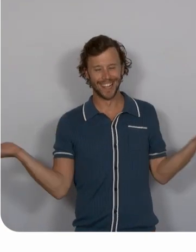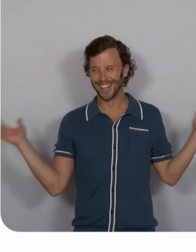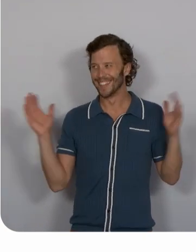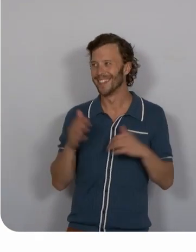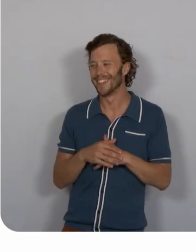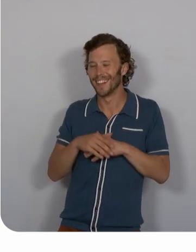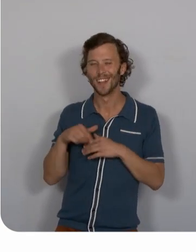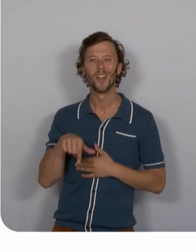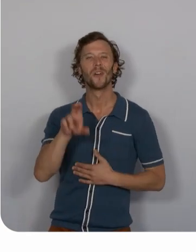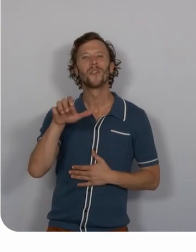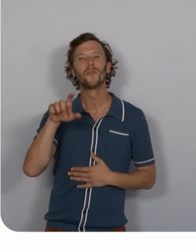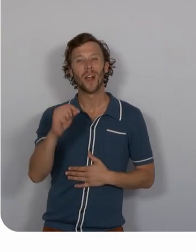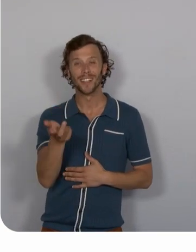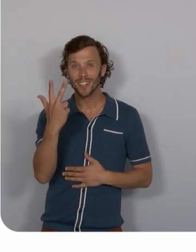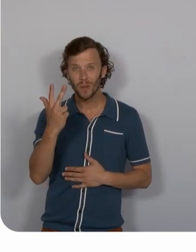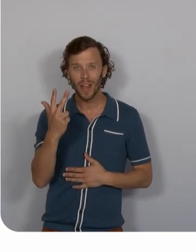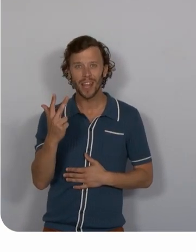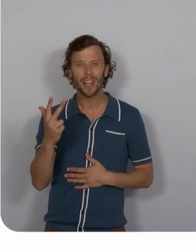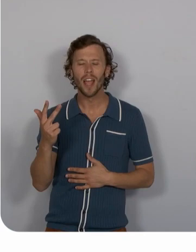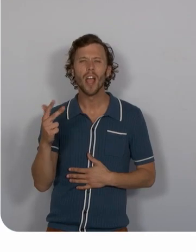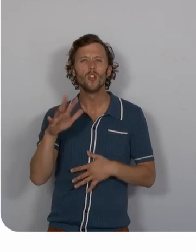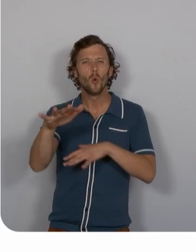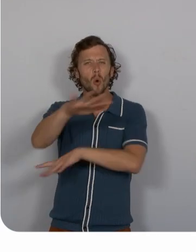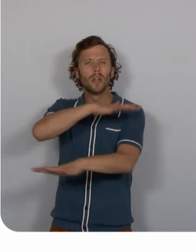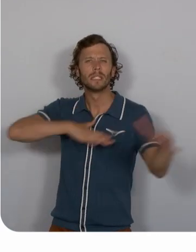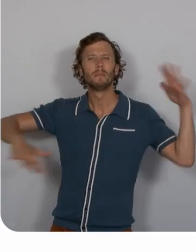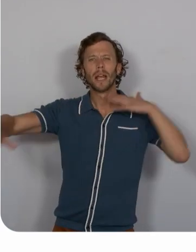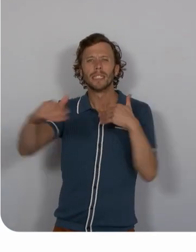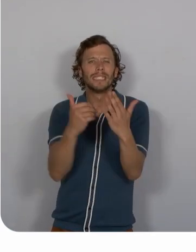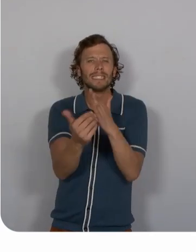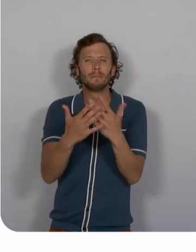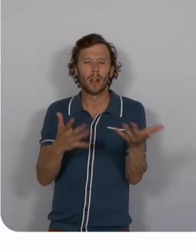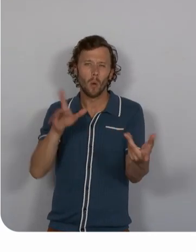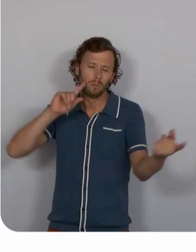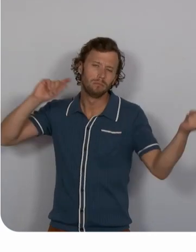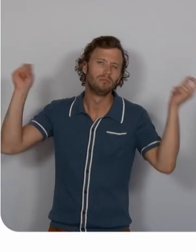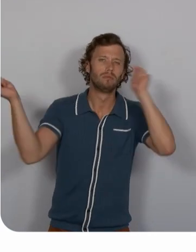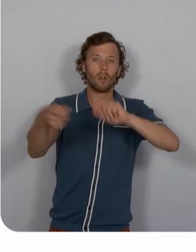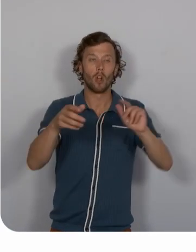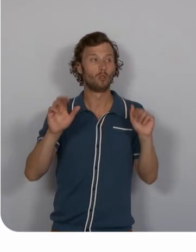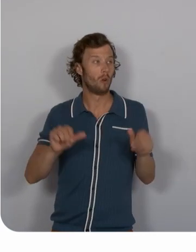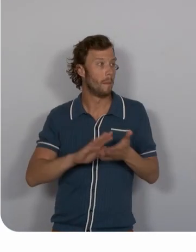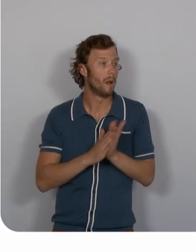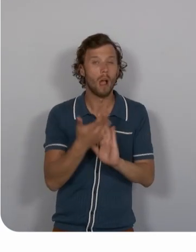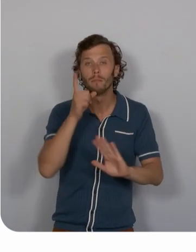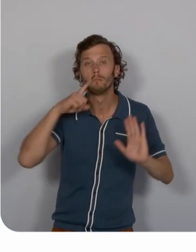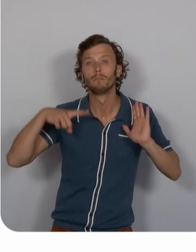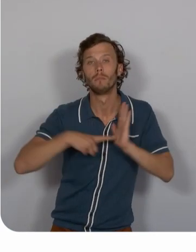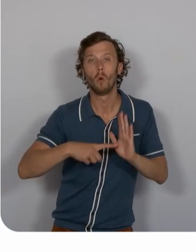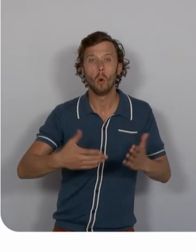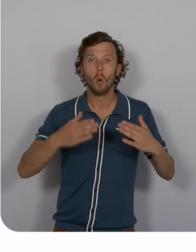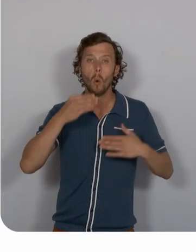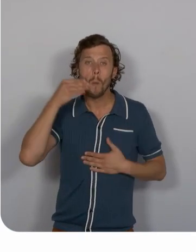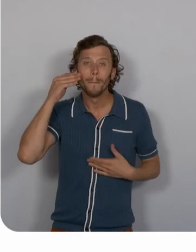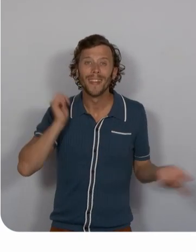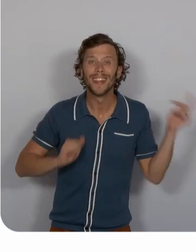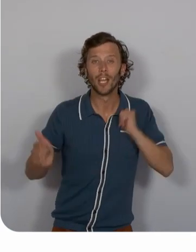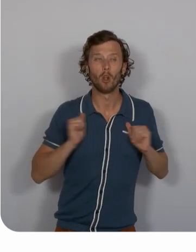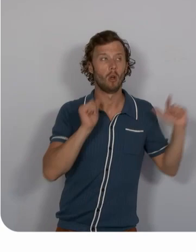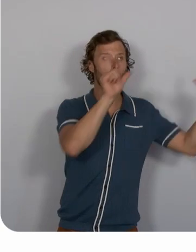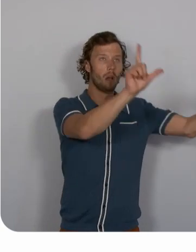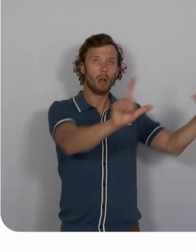Quest 3 turns any space into an awesome immersive home theater and offers entertainment that you can't